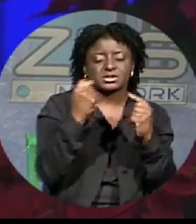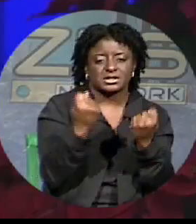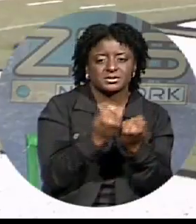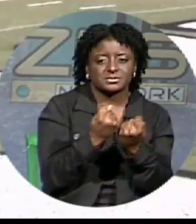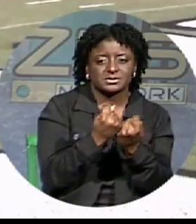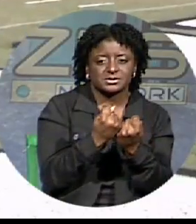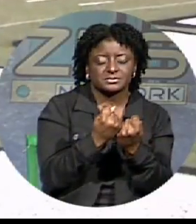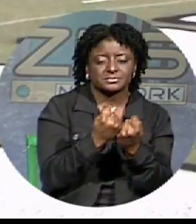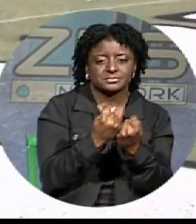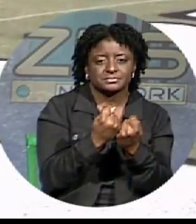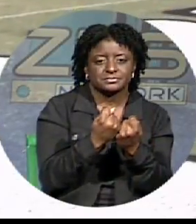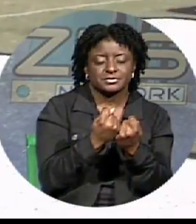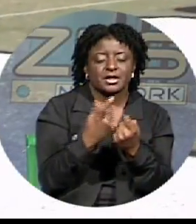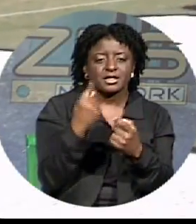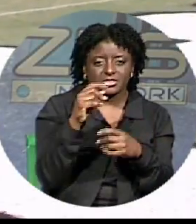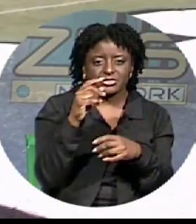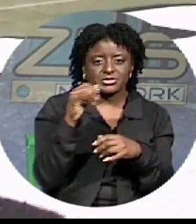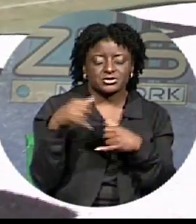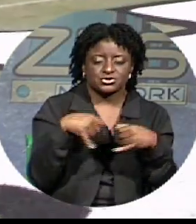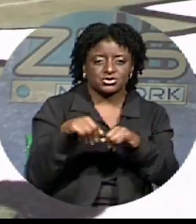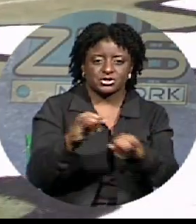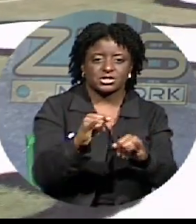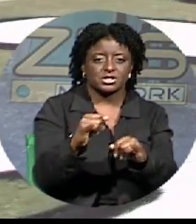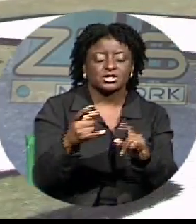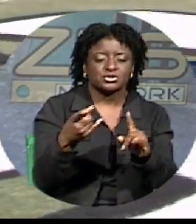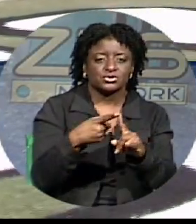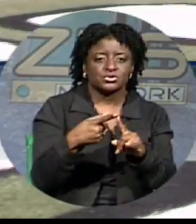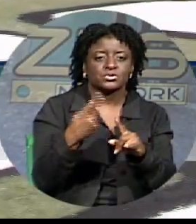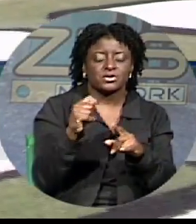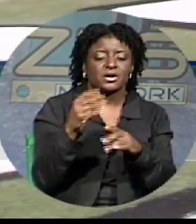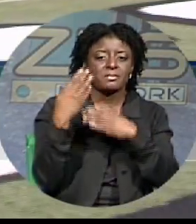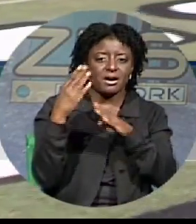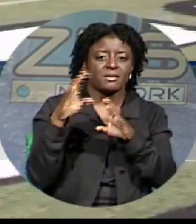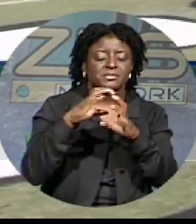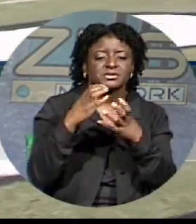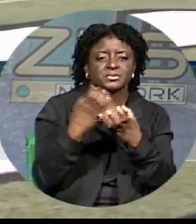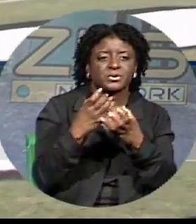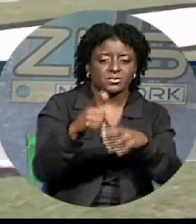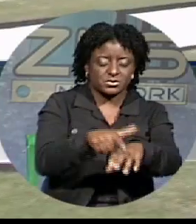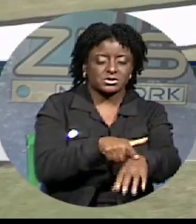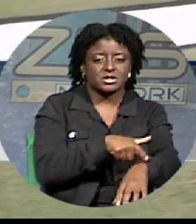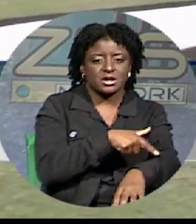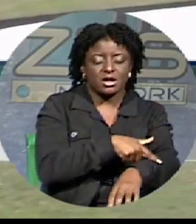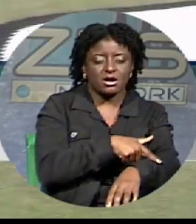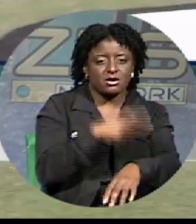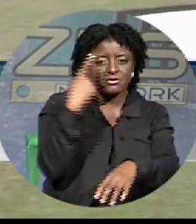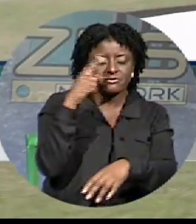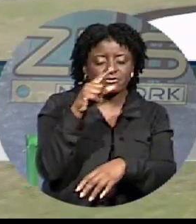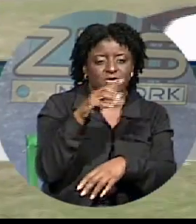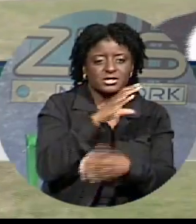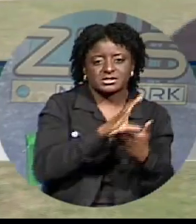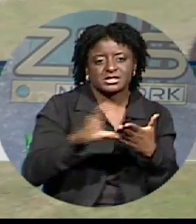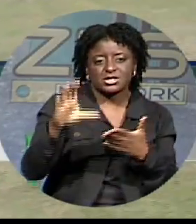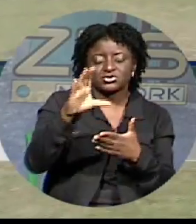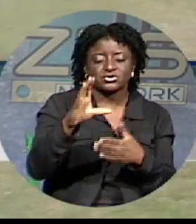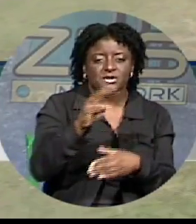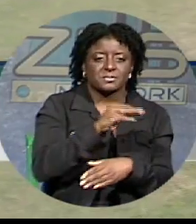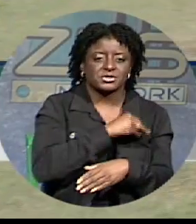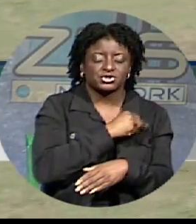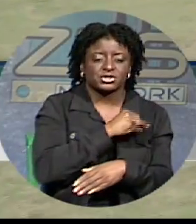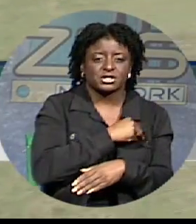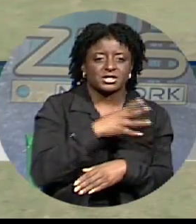gridiron. The journey to the Popeyes Bahamas Bowl was long and winding for both the Central Michigan Chippewas and the Western Kentucky